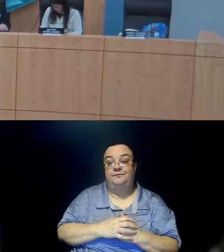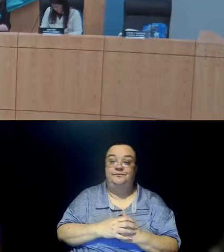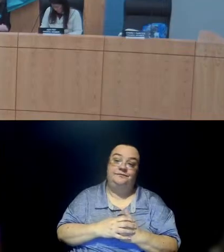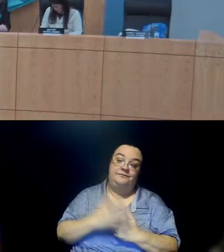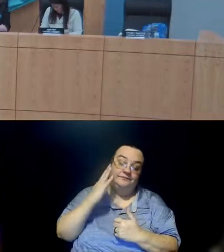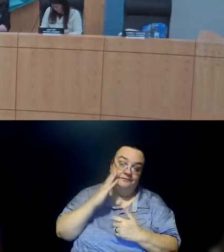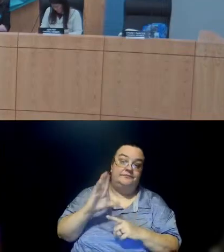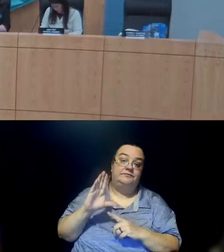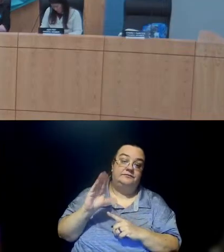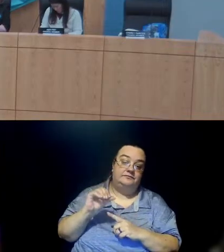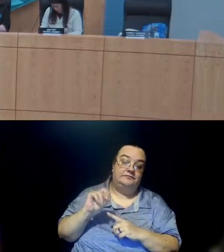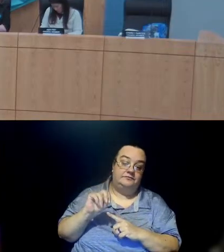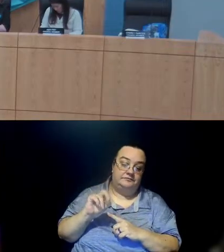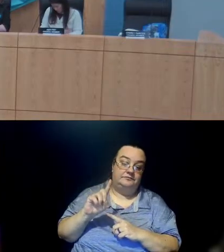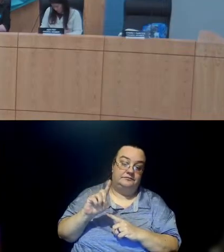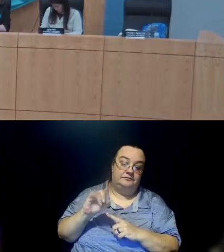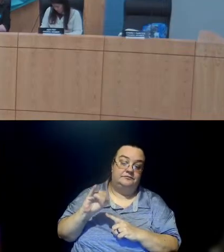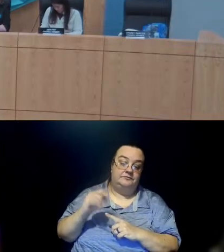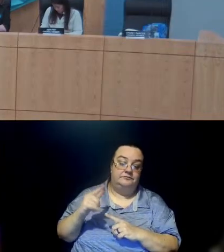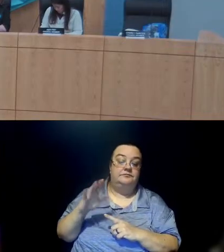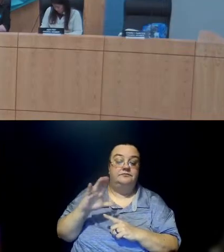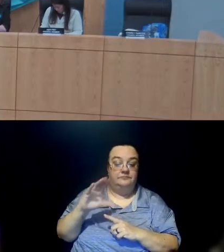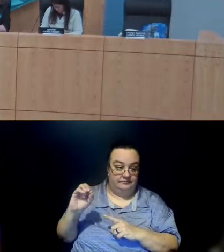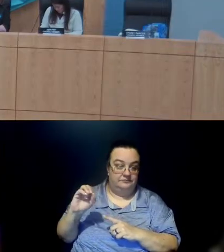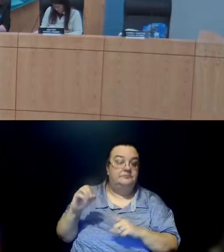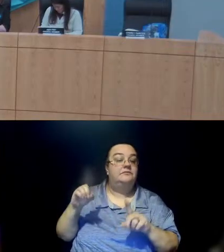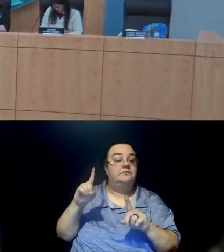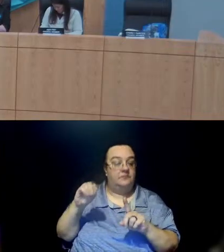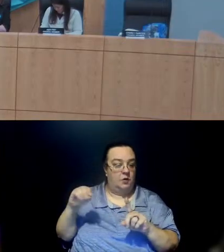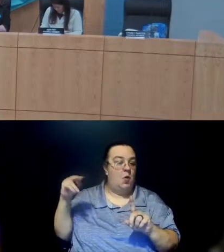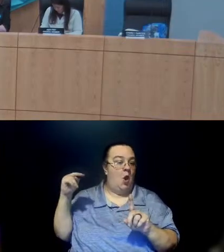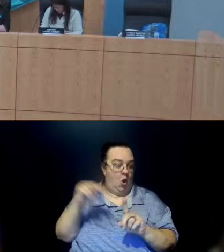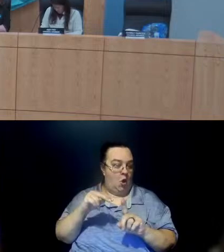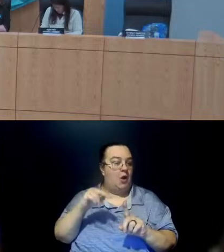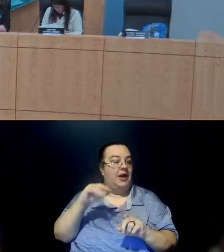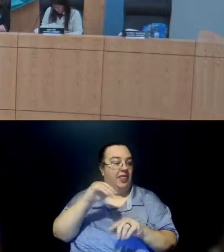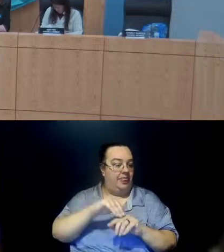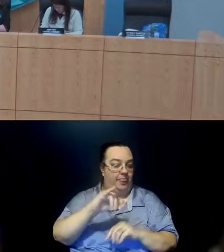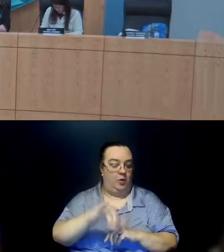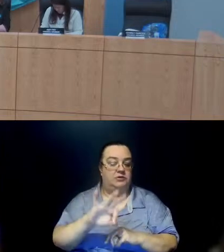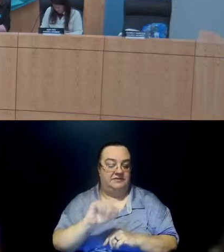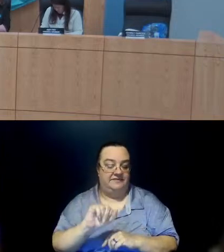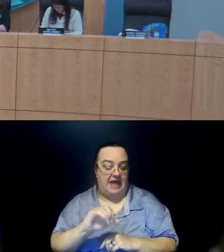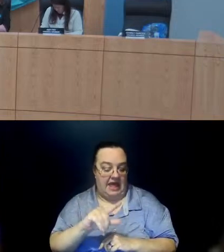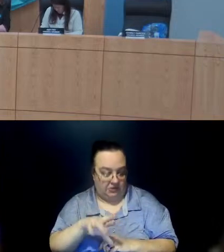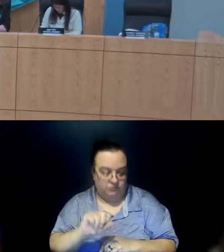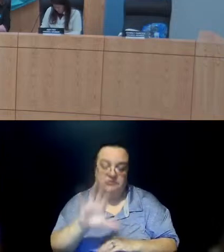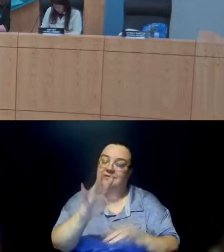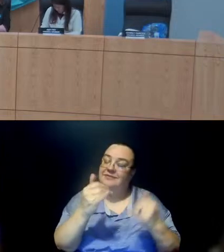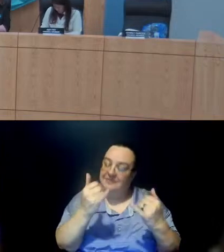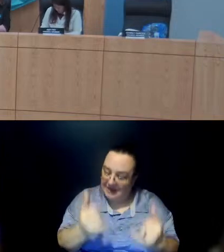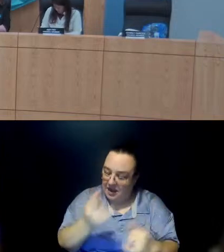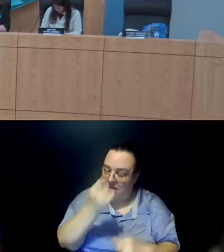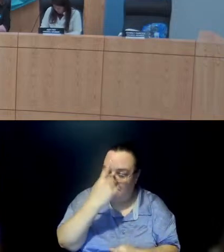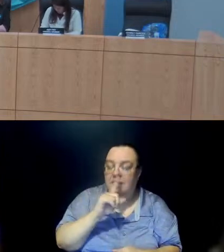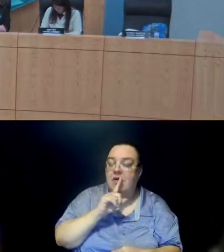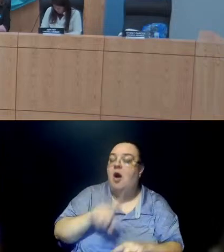The bonding company do look at those factors. Now, there's other things